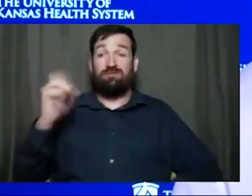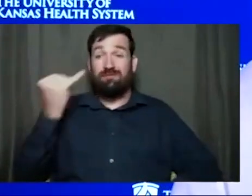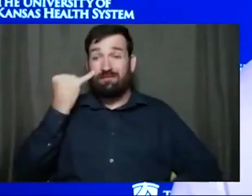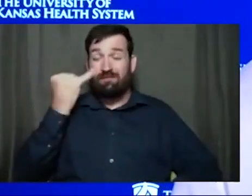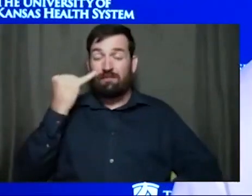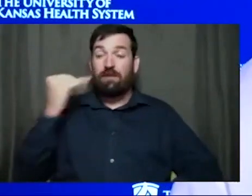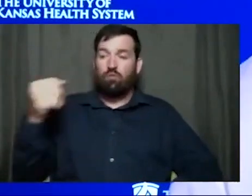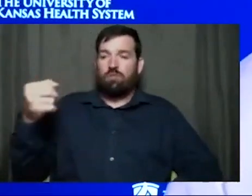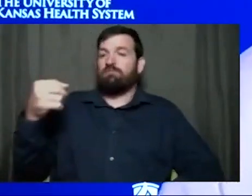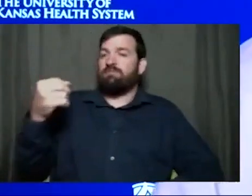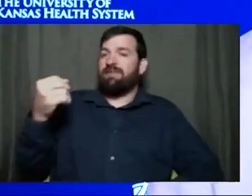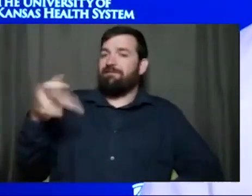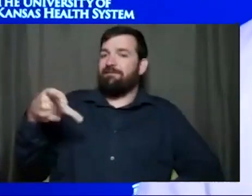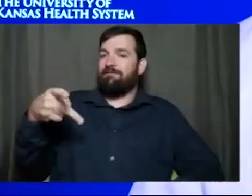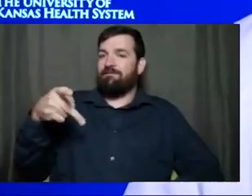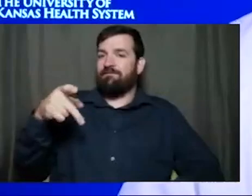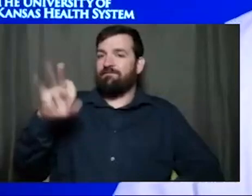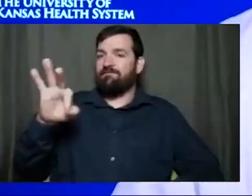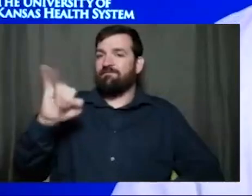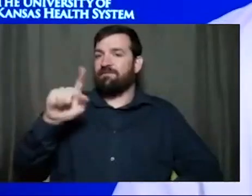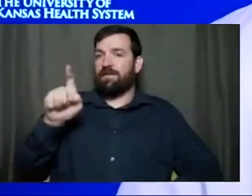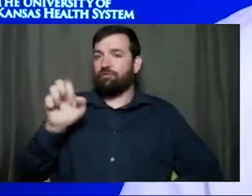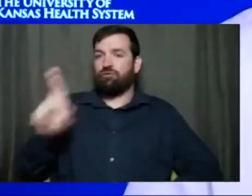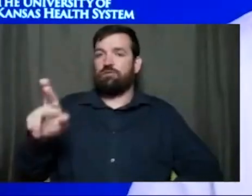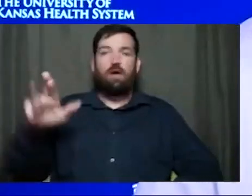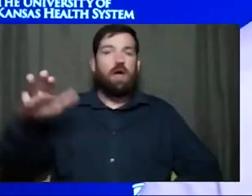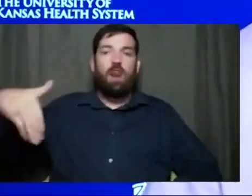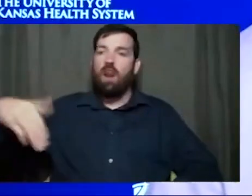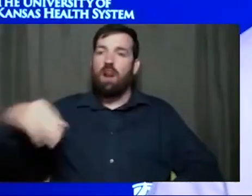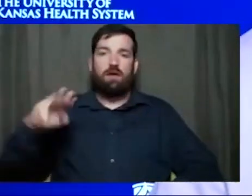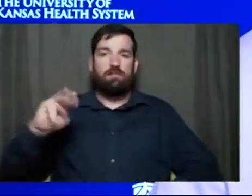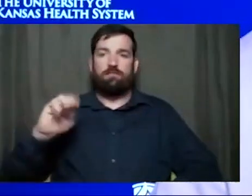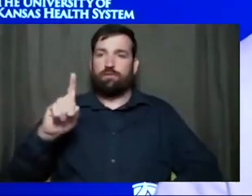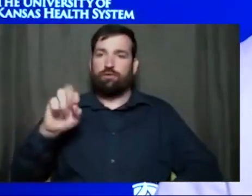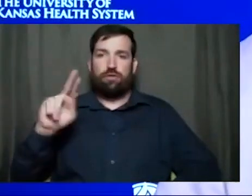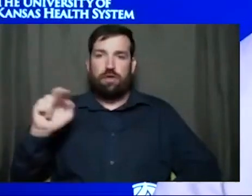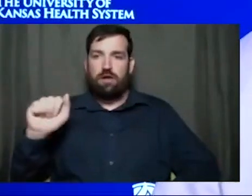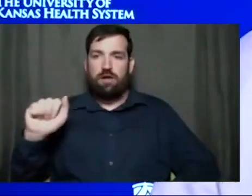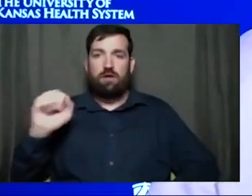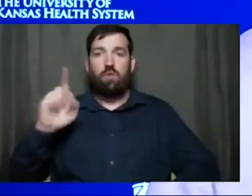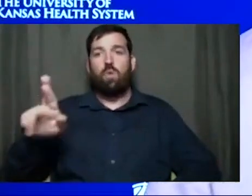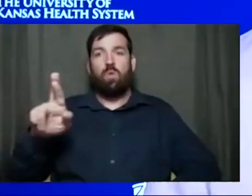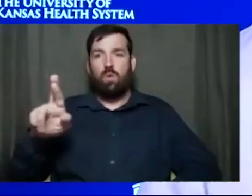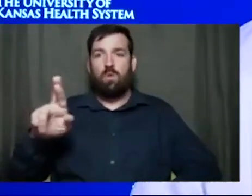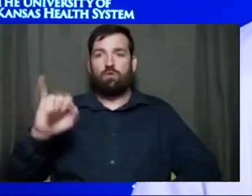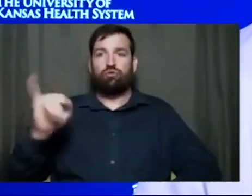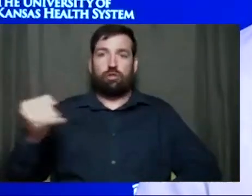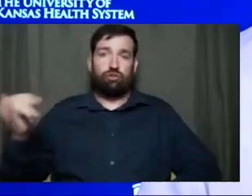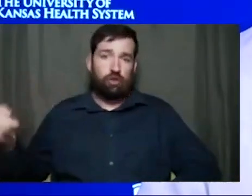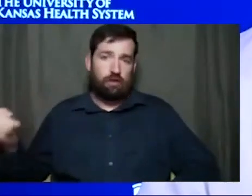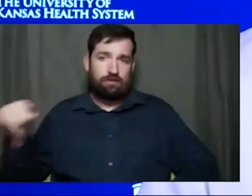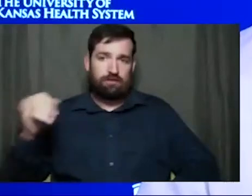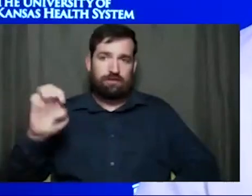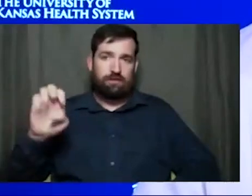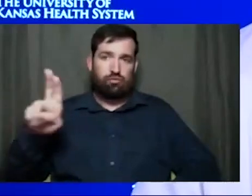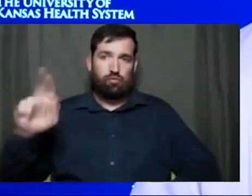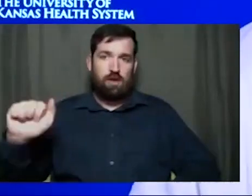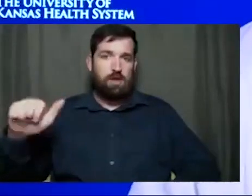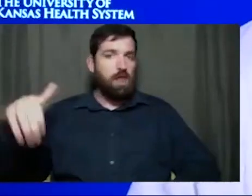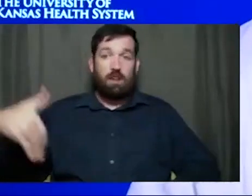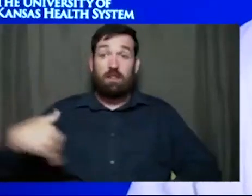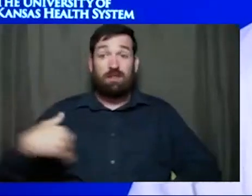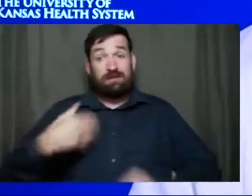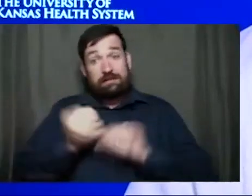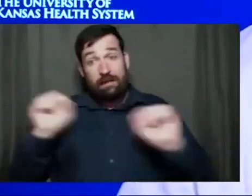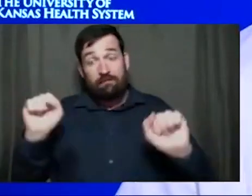I don't believe that it is in the Moderna or the Johnson & Johnson EUA. So that can be done. Is it safe?